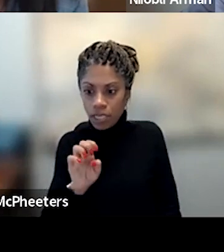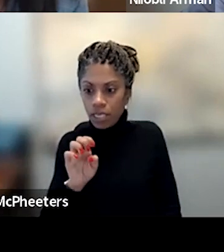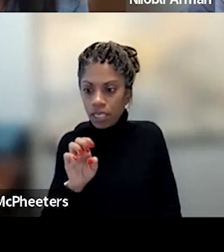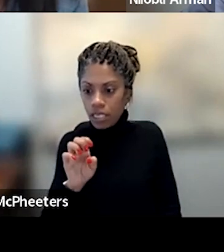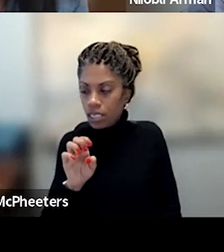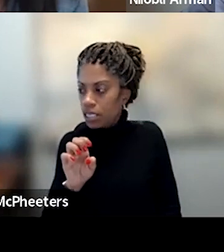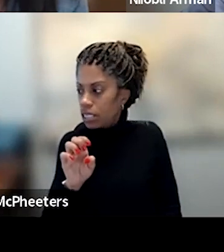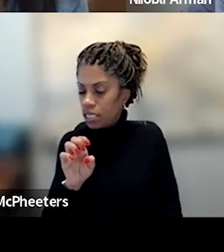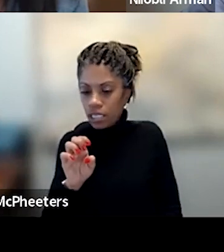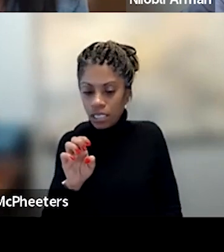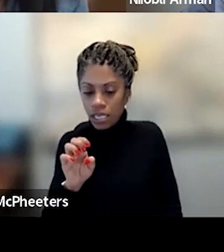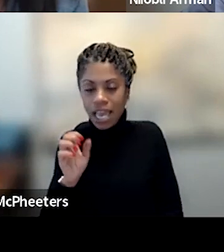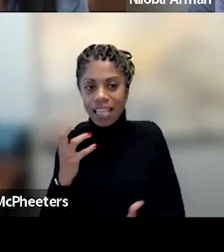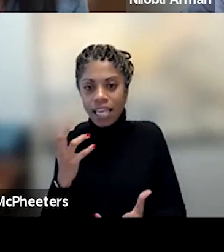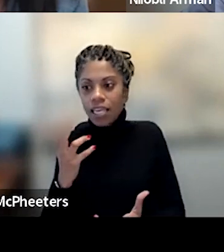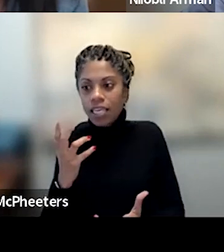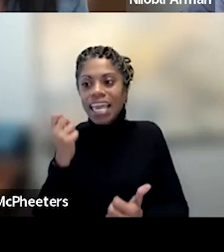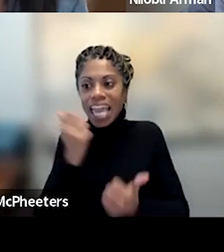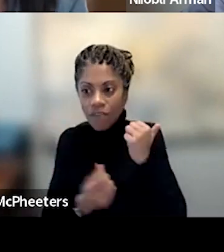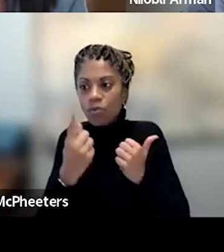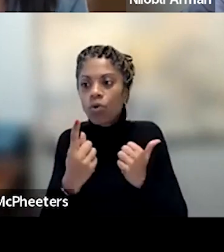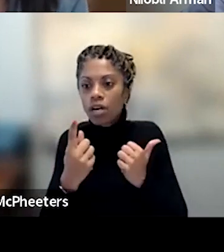it's everybody owns the work,